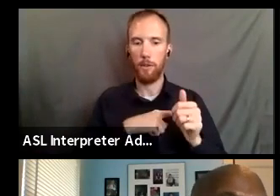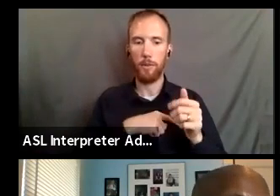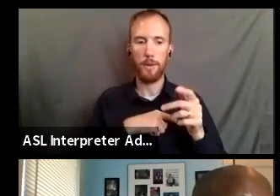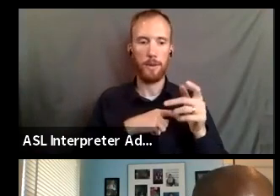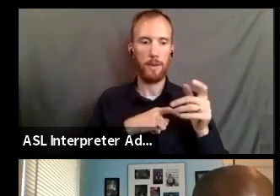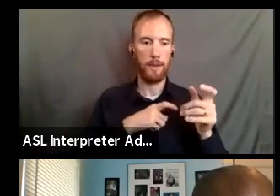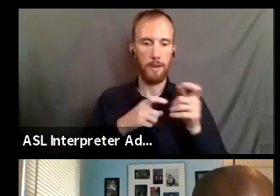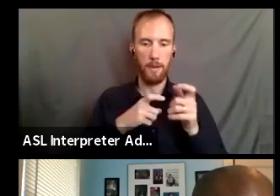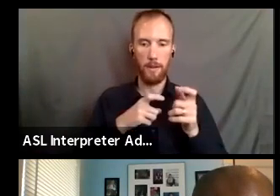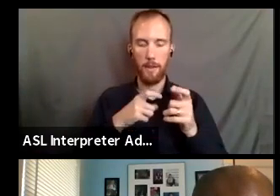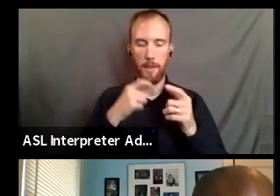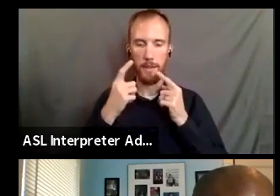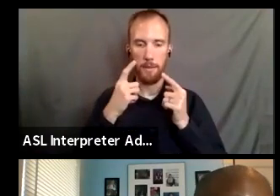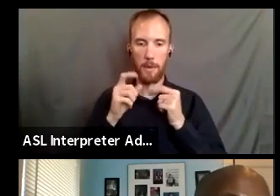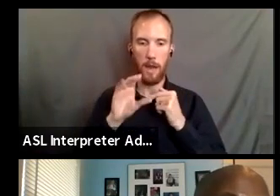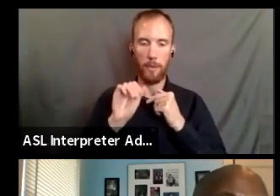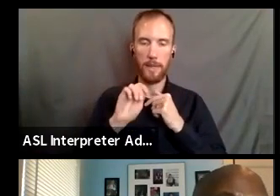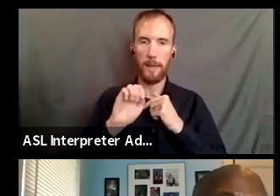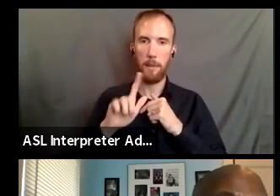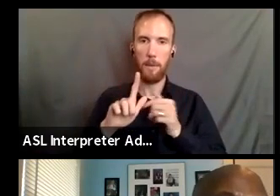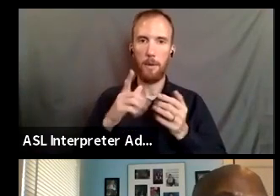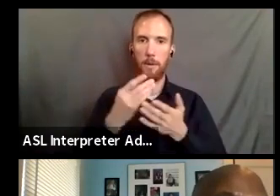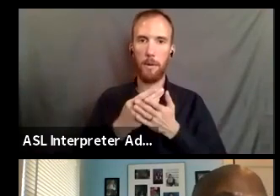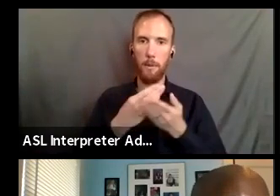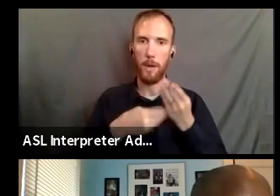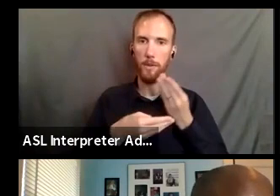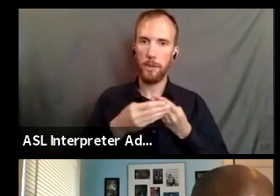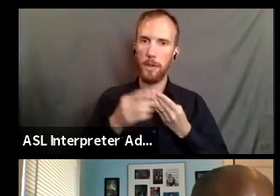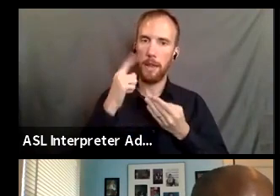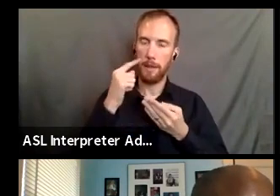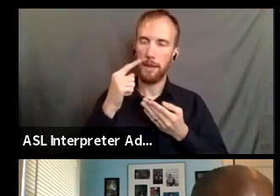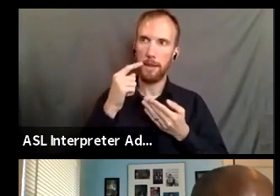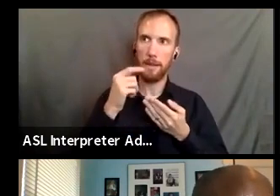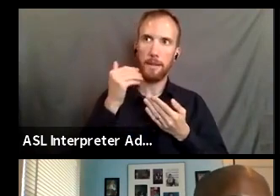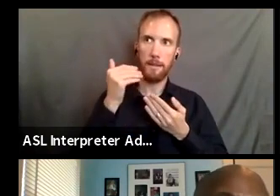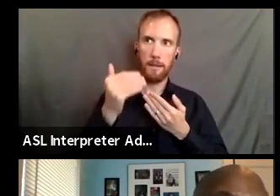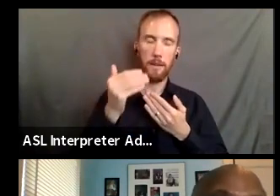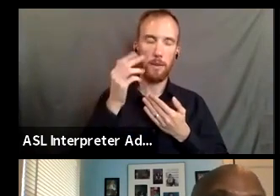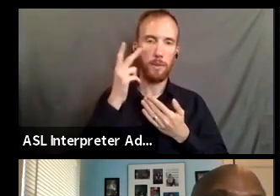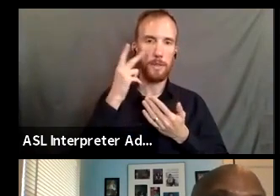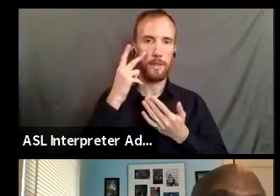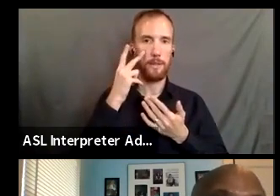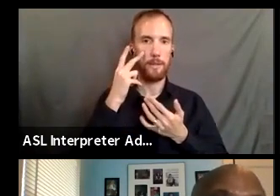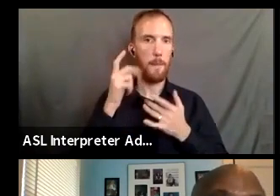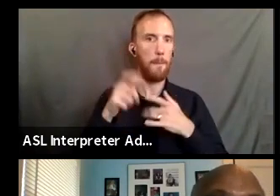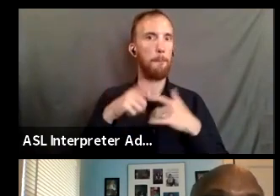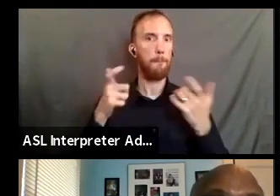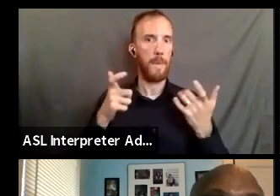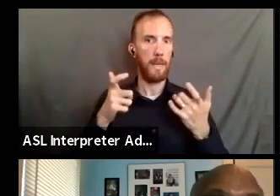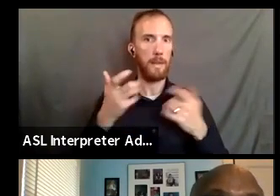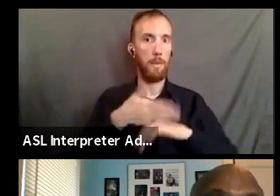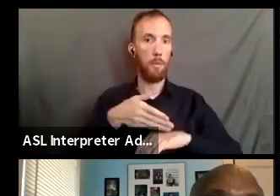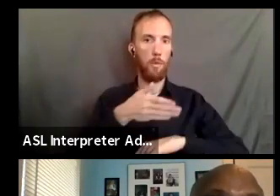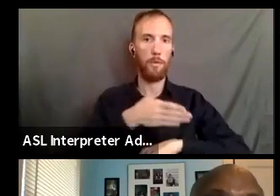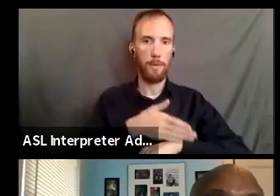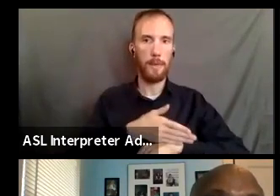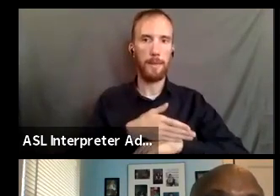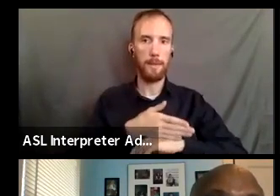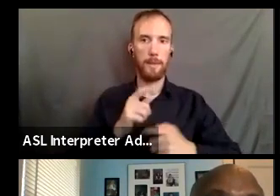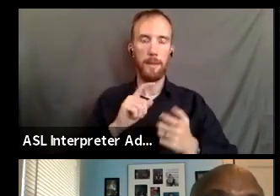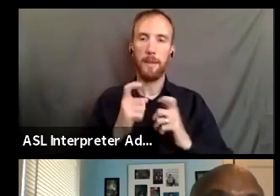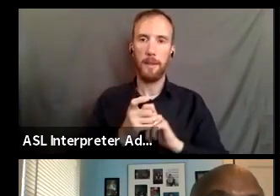capital budget i think we'll see some some major improvements in that process for next year as a result